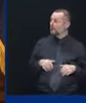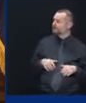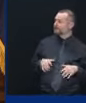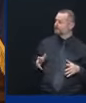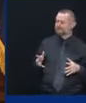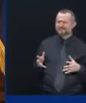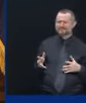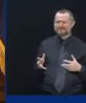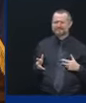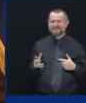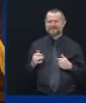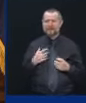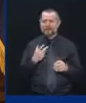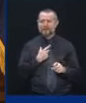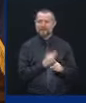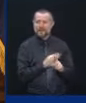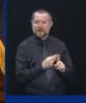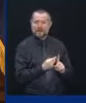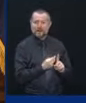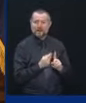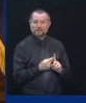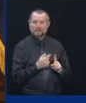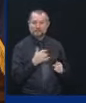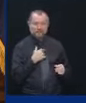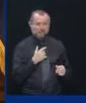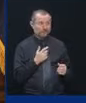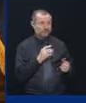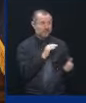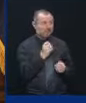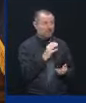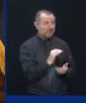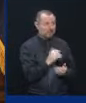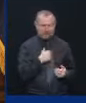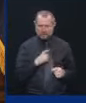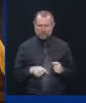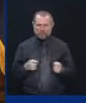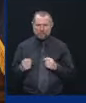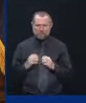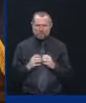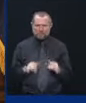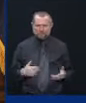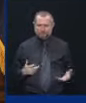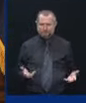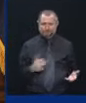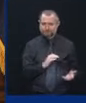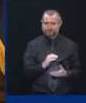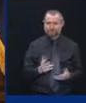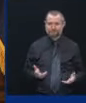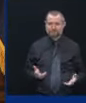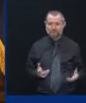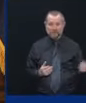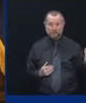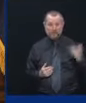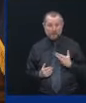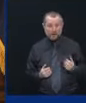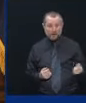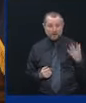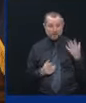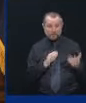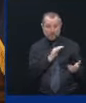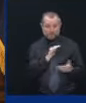many vaccinations we get, how many doses we get. I can just react to those